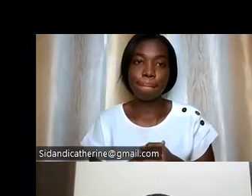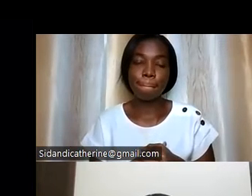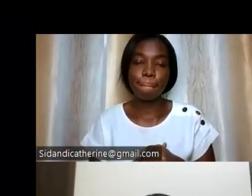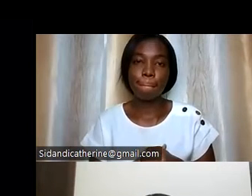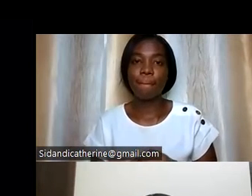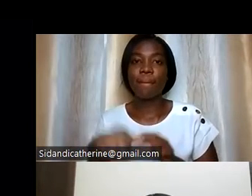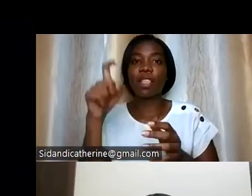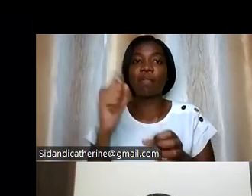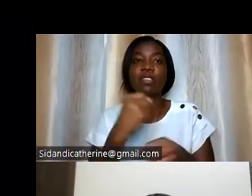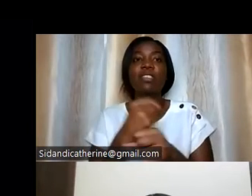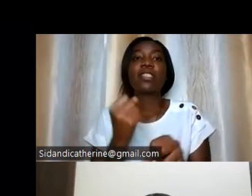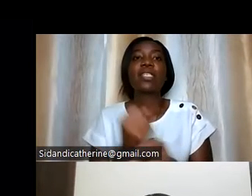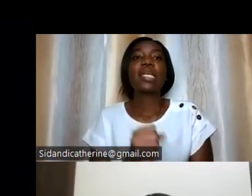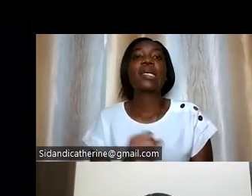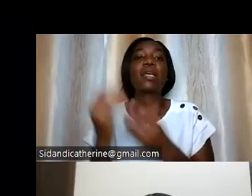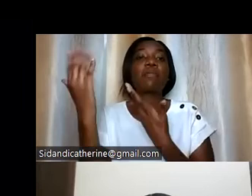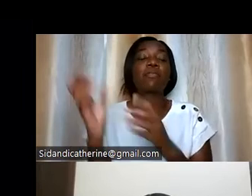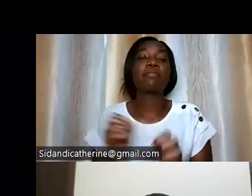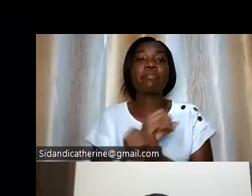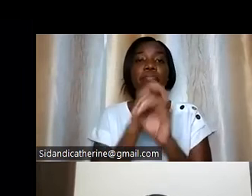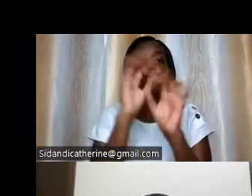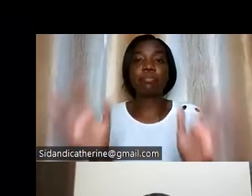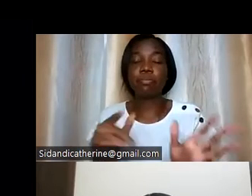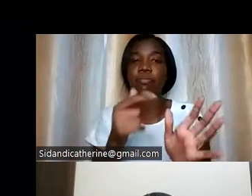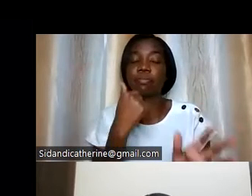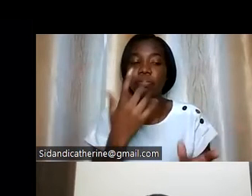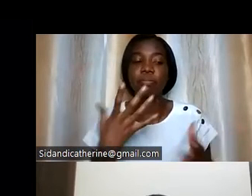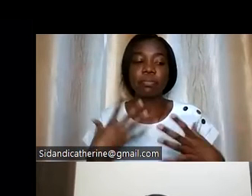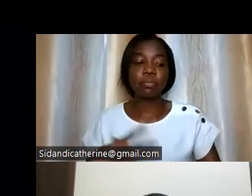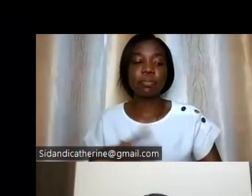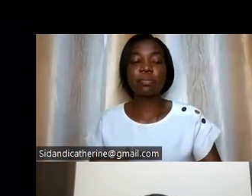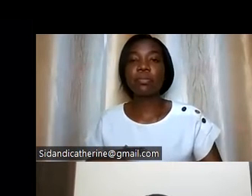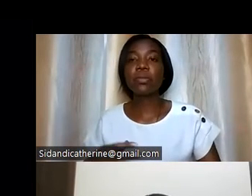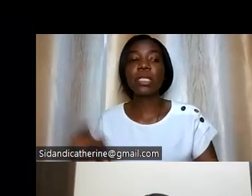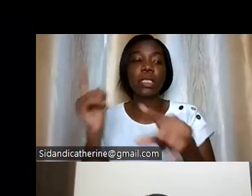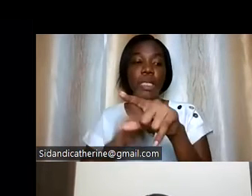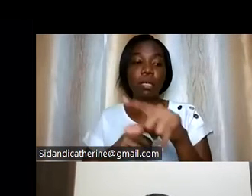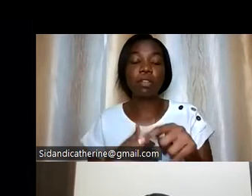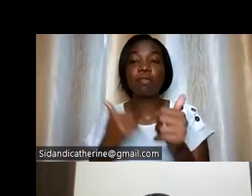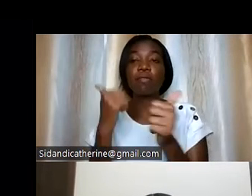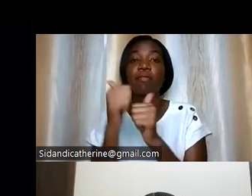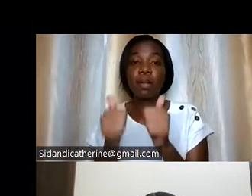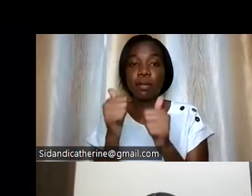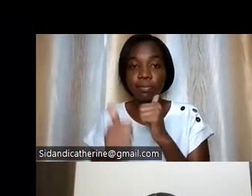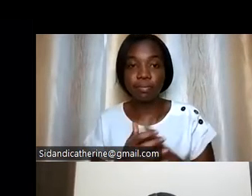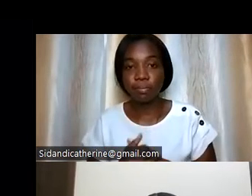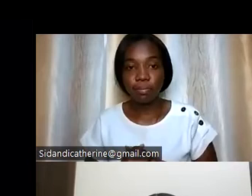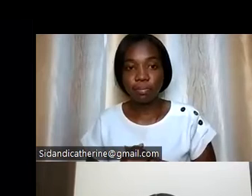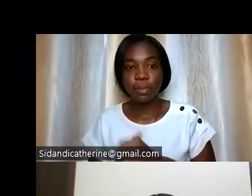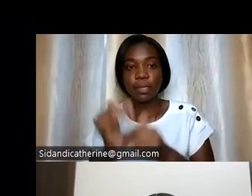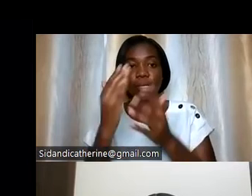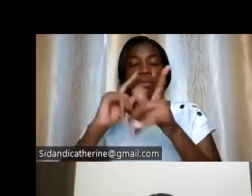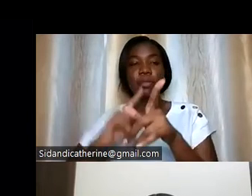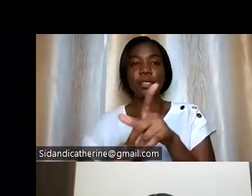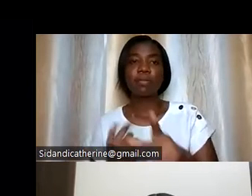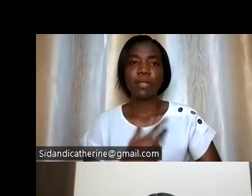set clear expectations. Tell people what time is conducive for you. Sometimes we fear to say